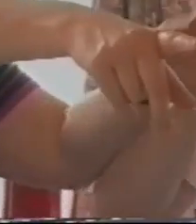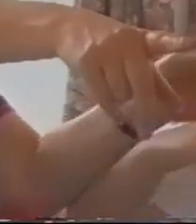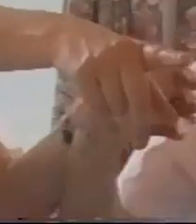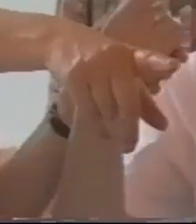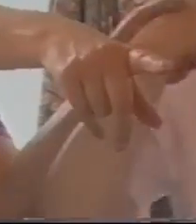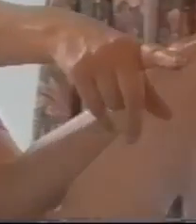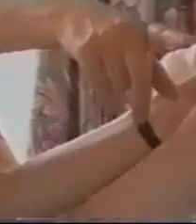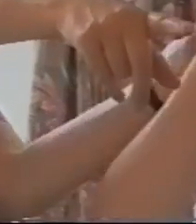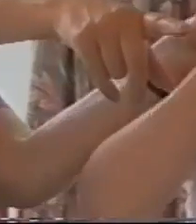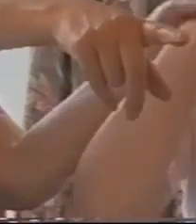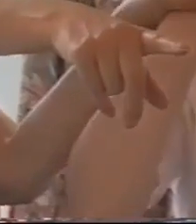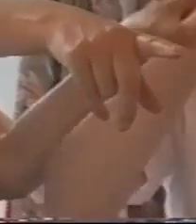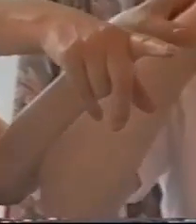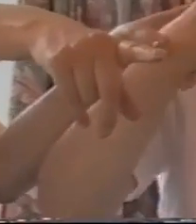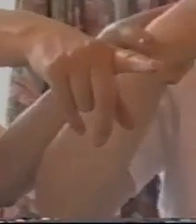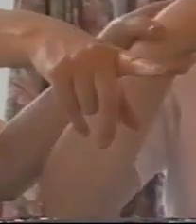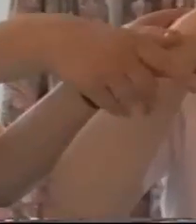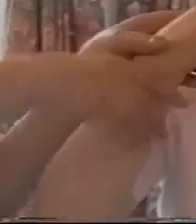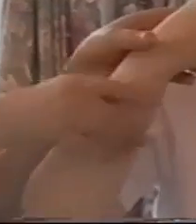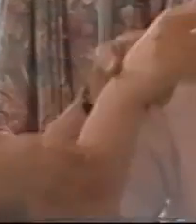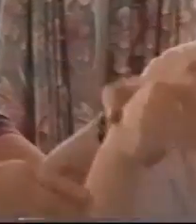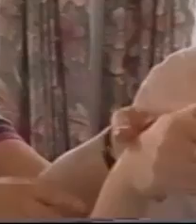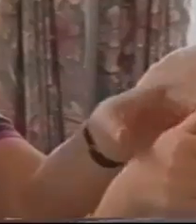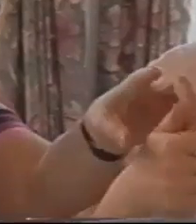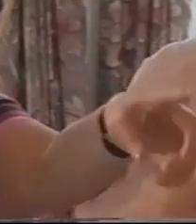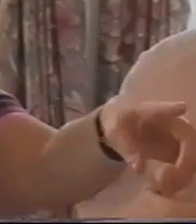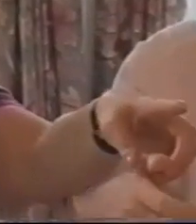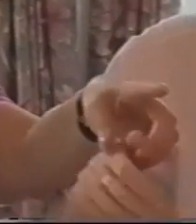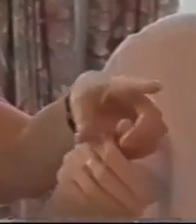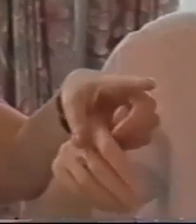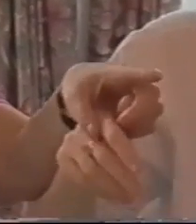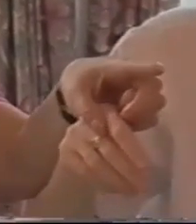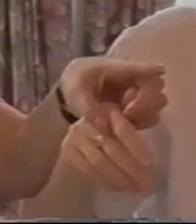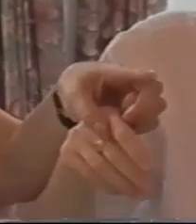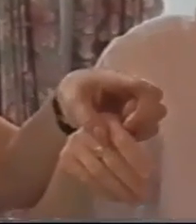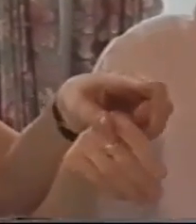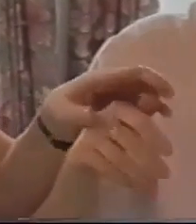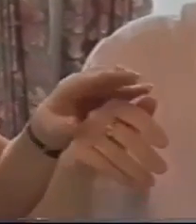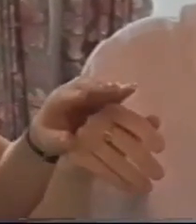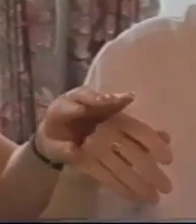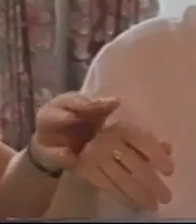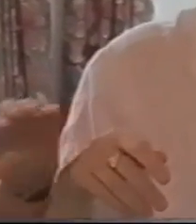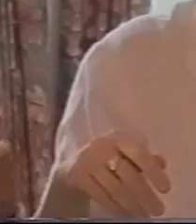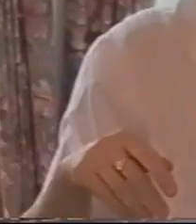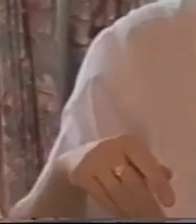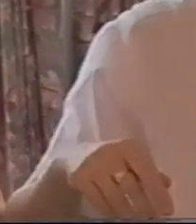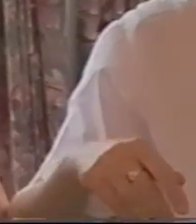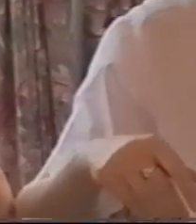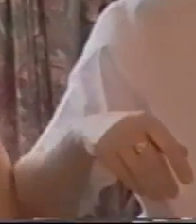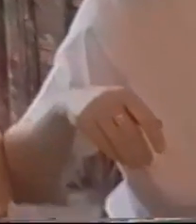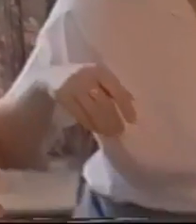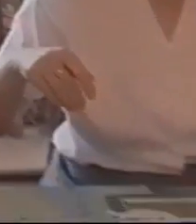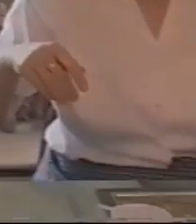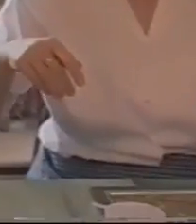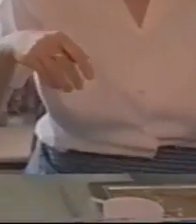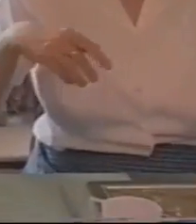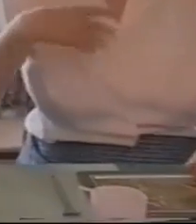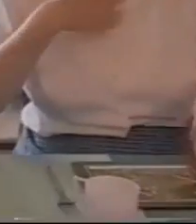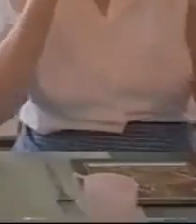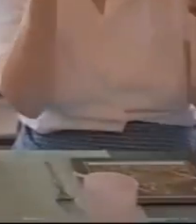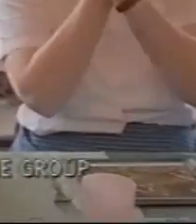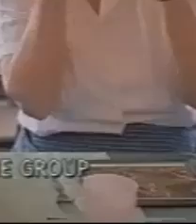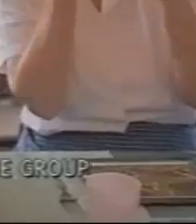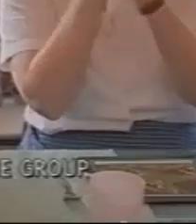it